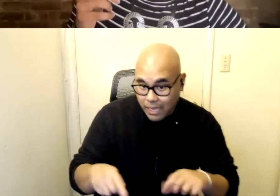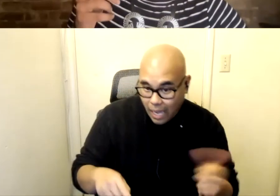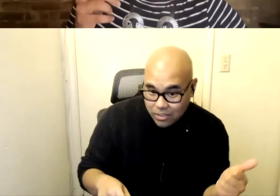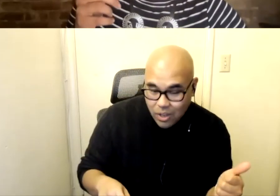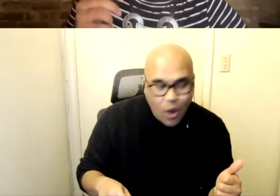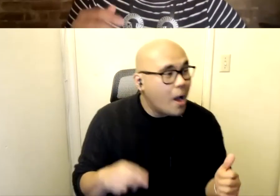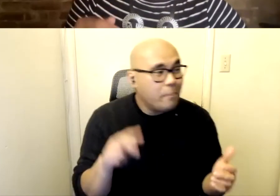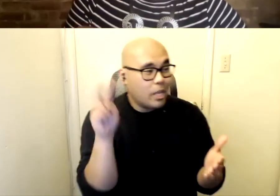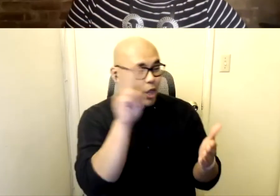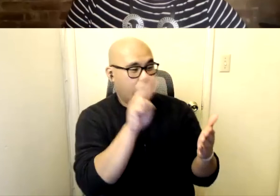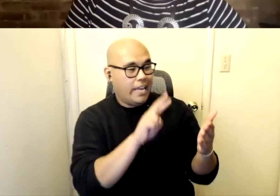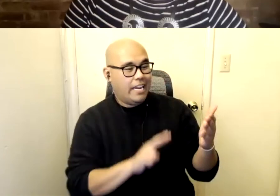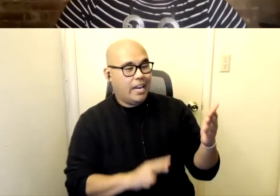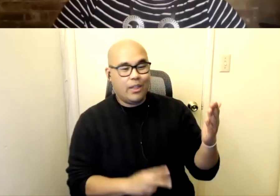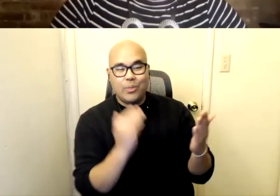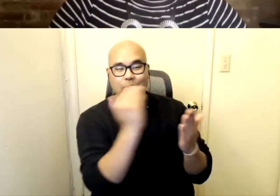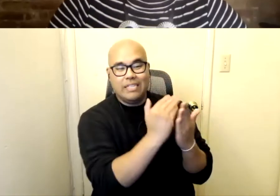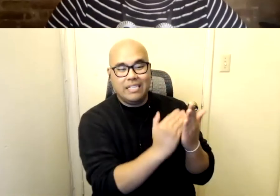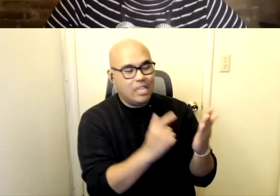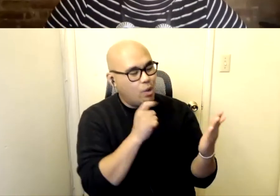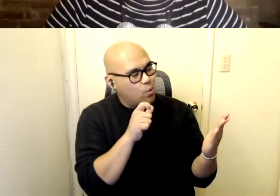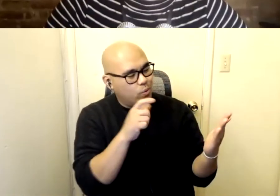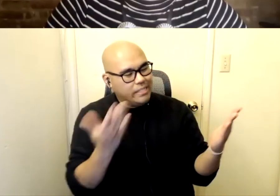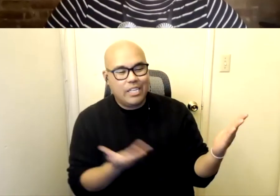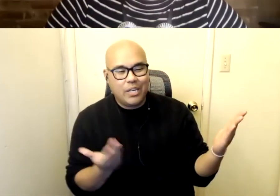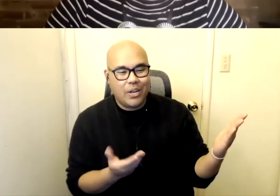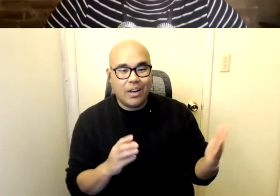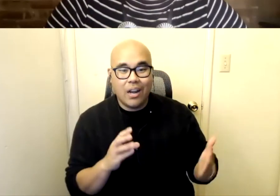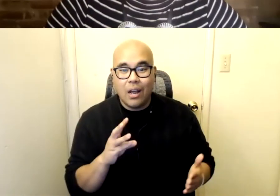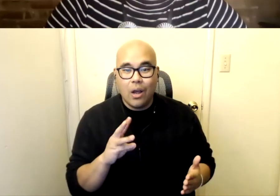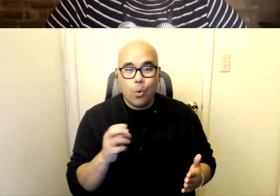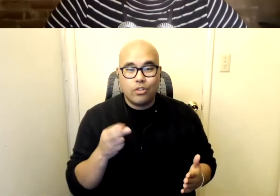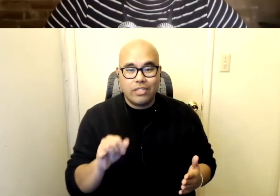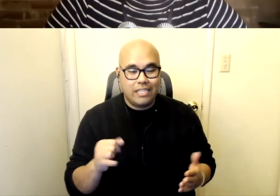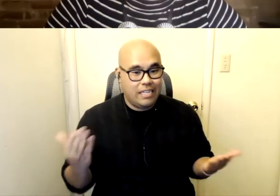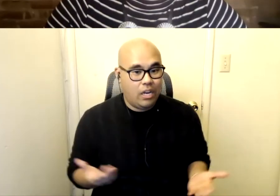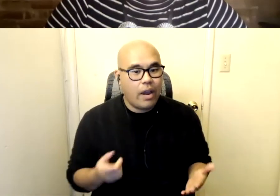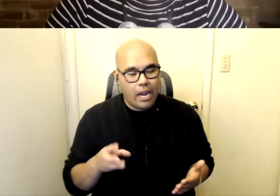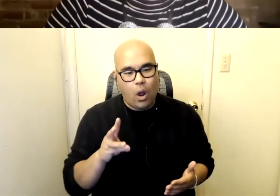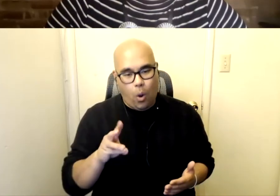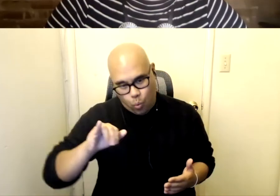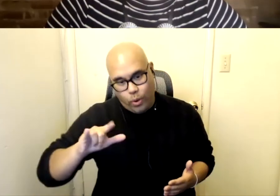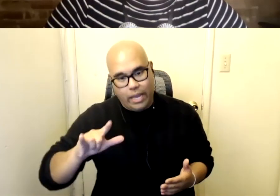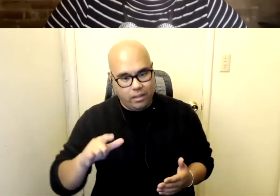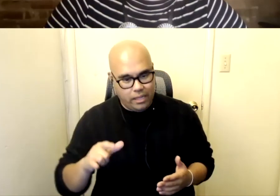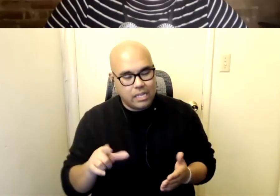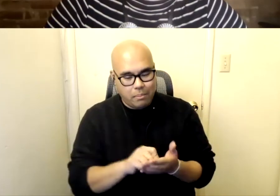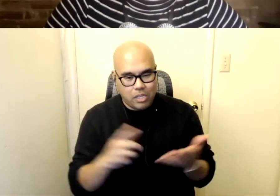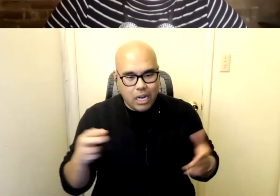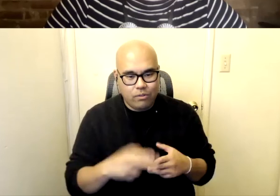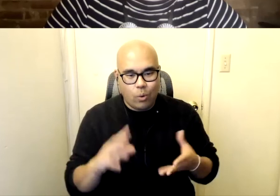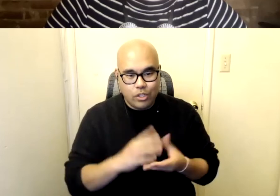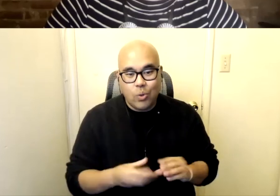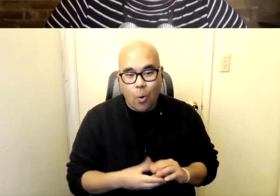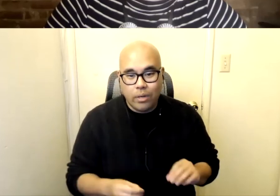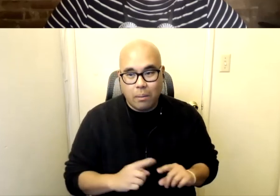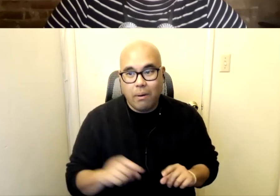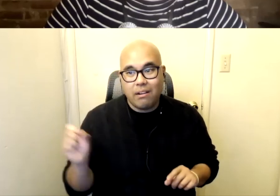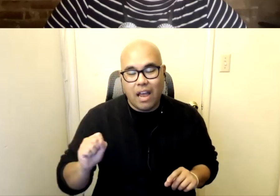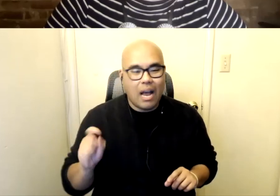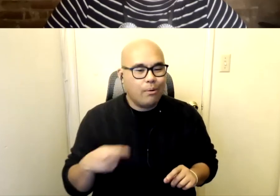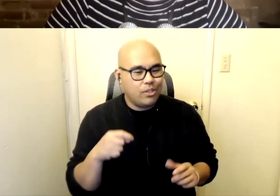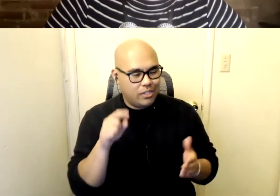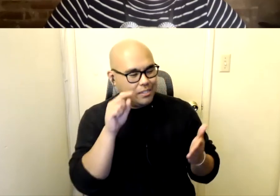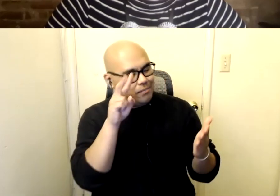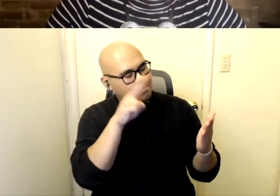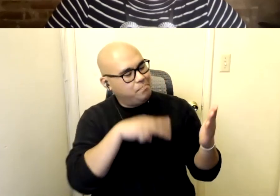the chat to see if there. I mean, Will She is here, and Will has published a lot of short stories. But yeah, I was just checking